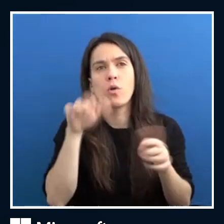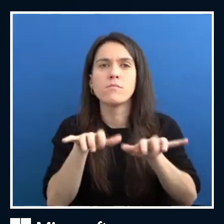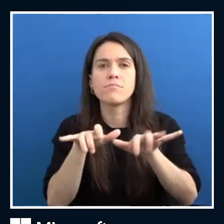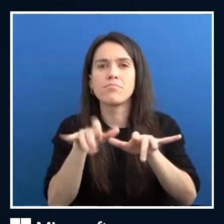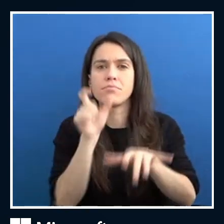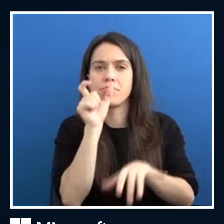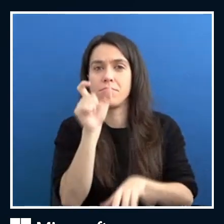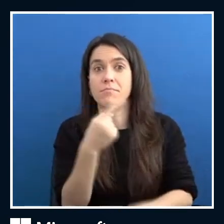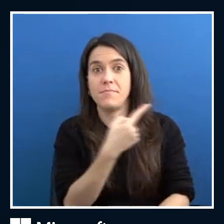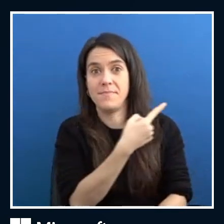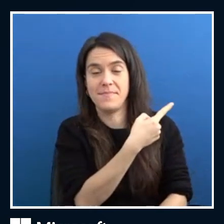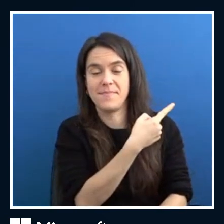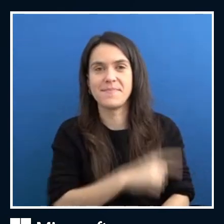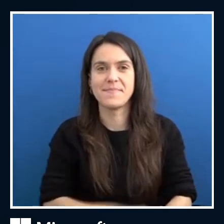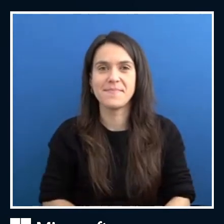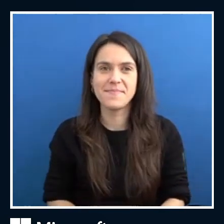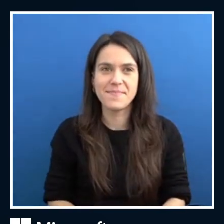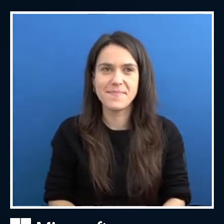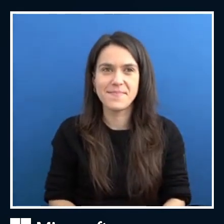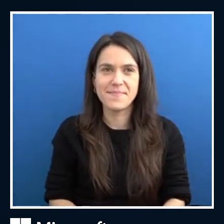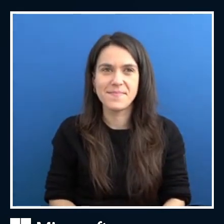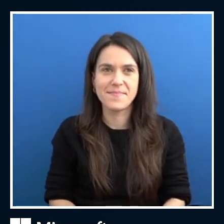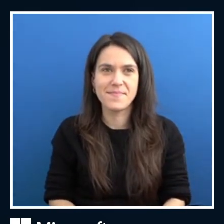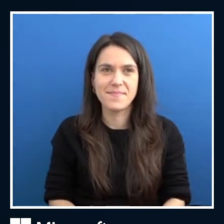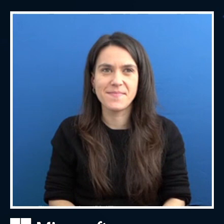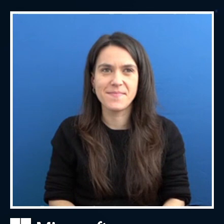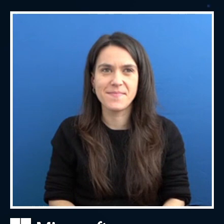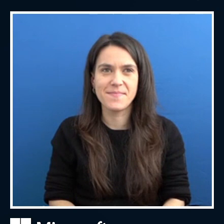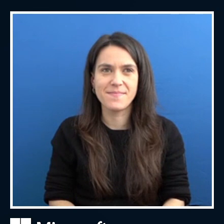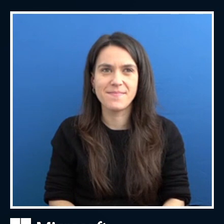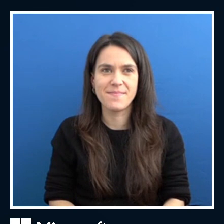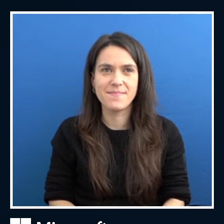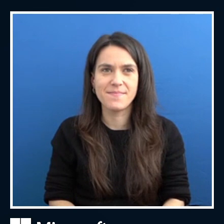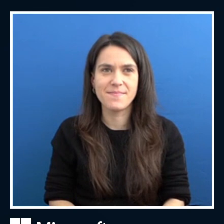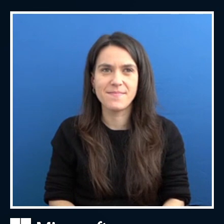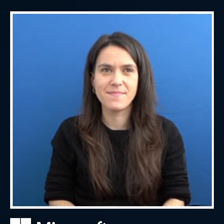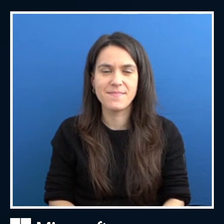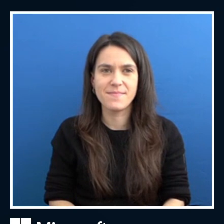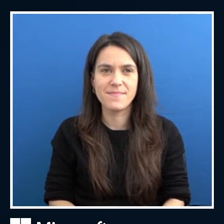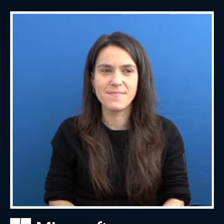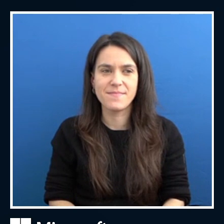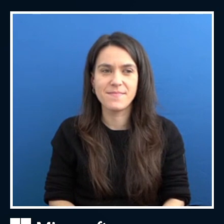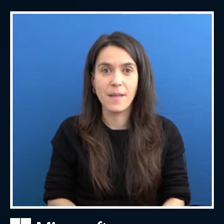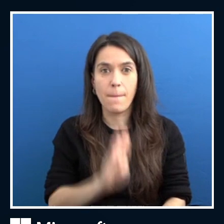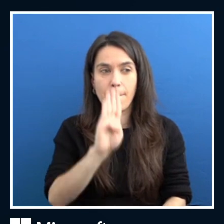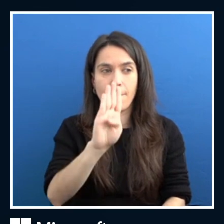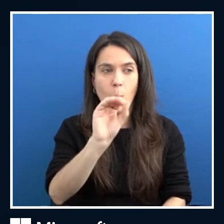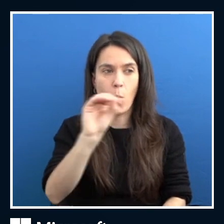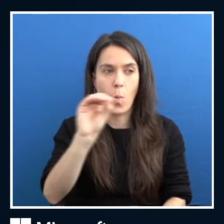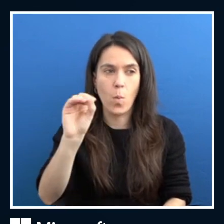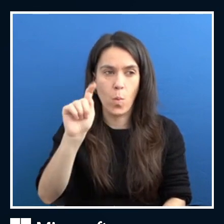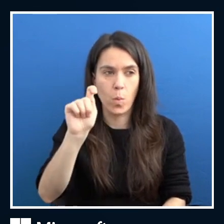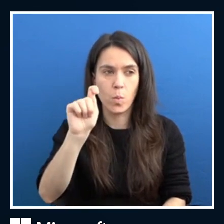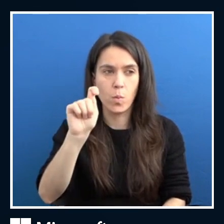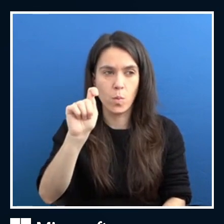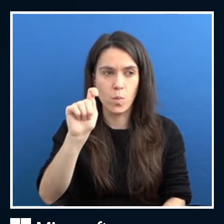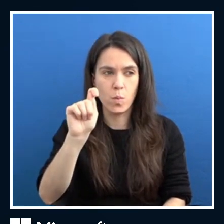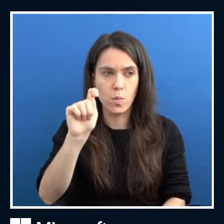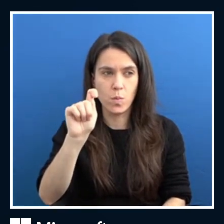in this example, you will already notice also the power of Lucene, and we see boot, but it also looks for boots.